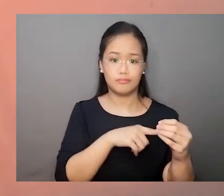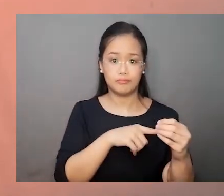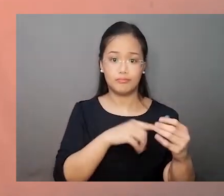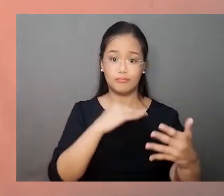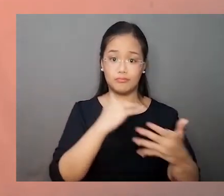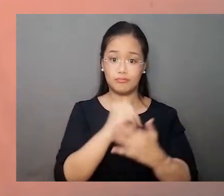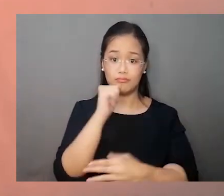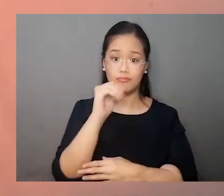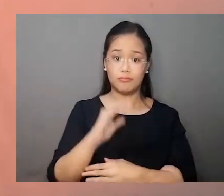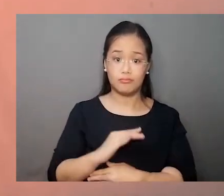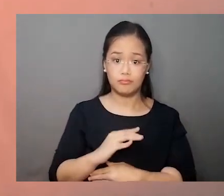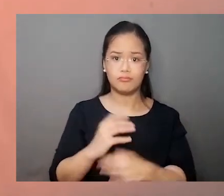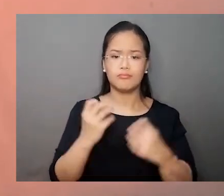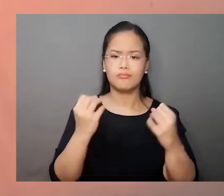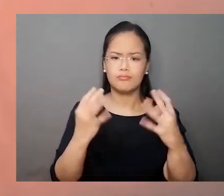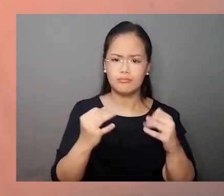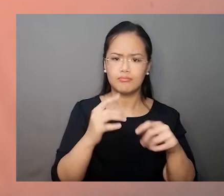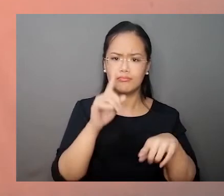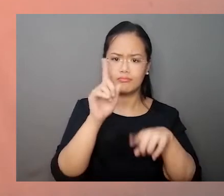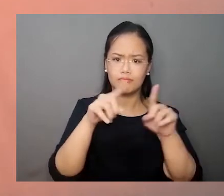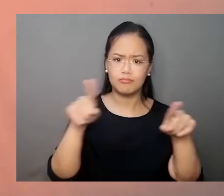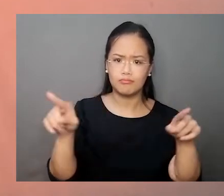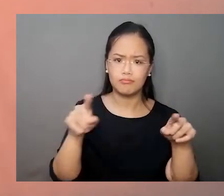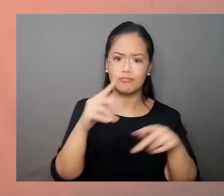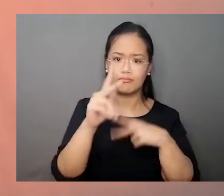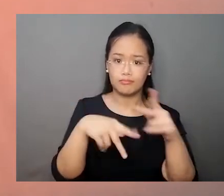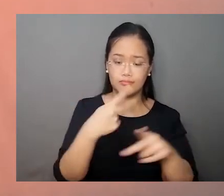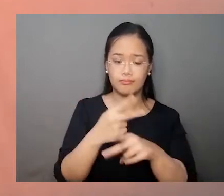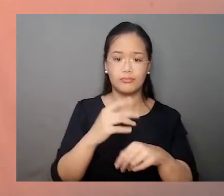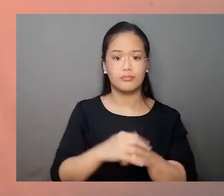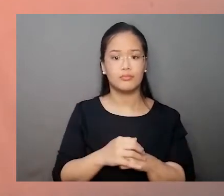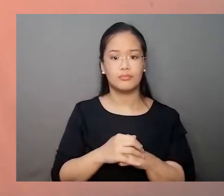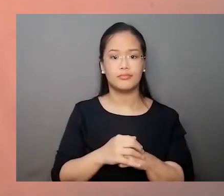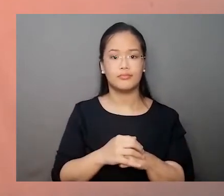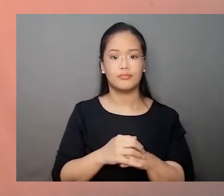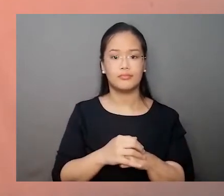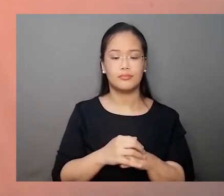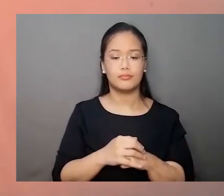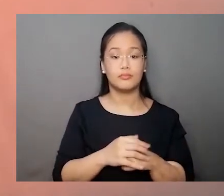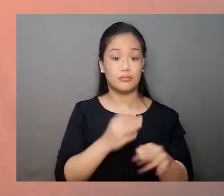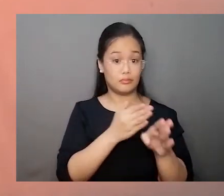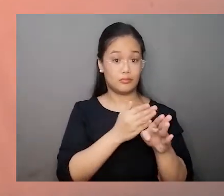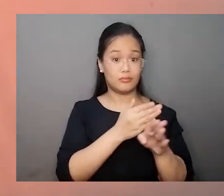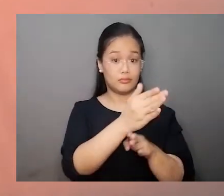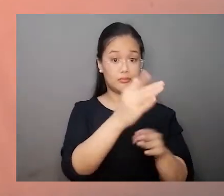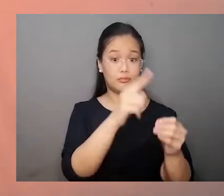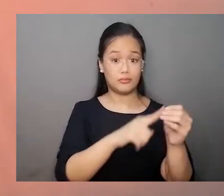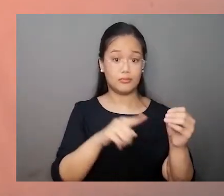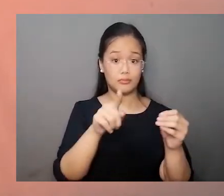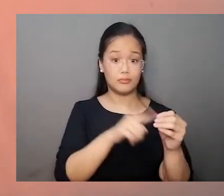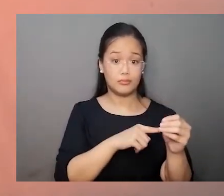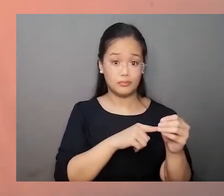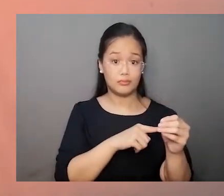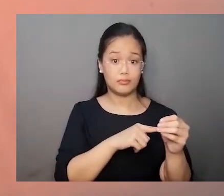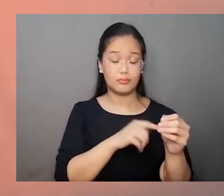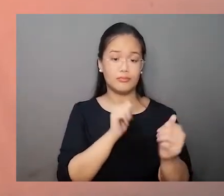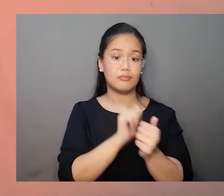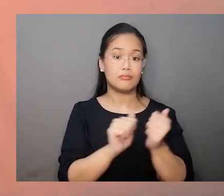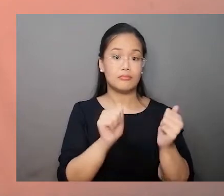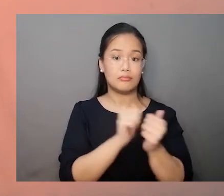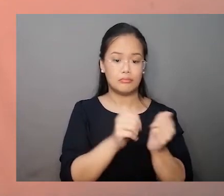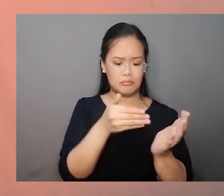take on many forms. Direct discrimination constitutes exclusionary